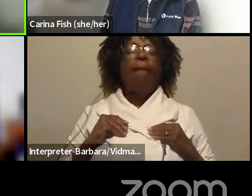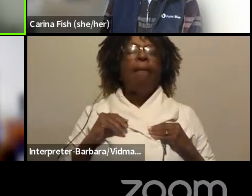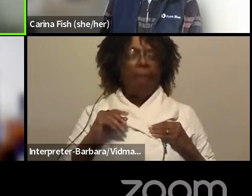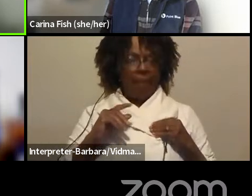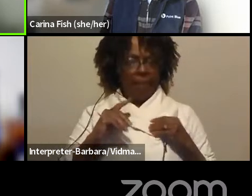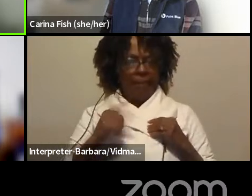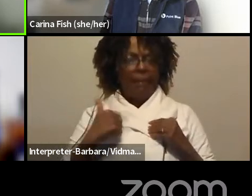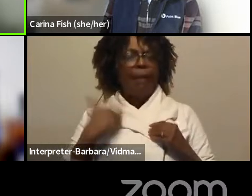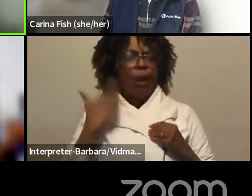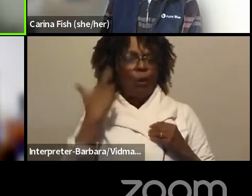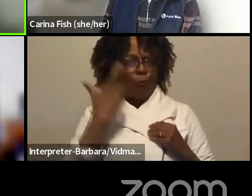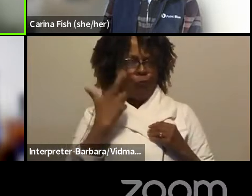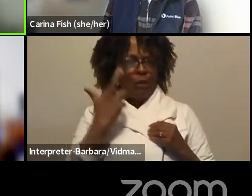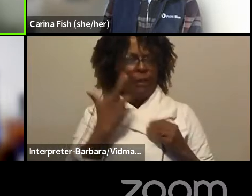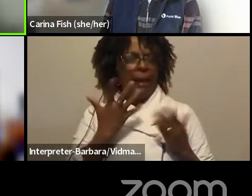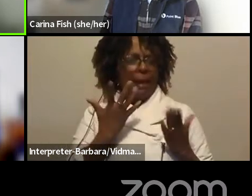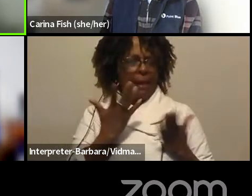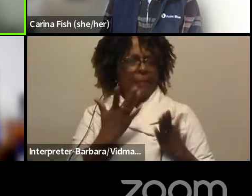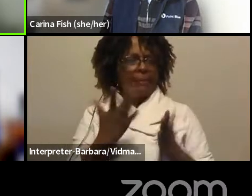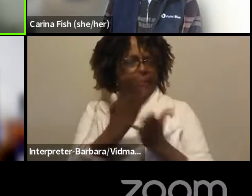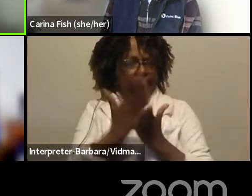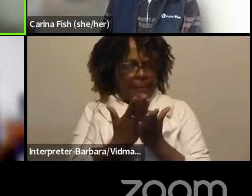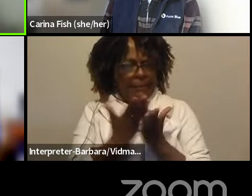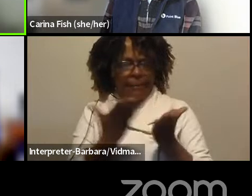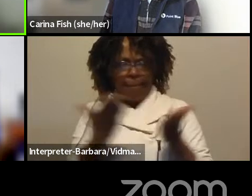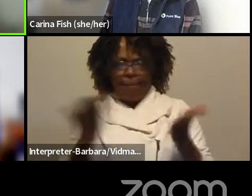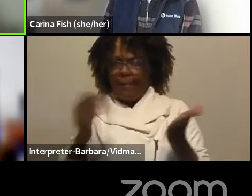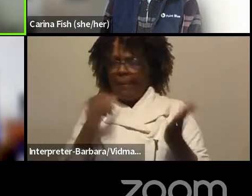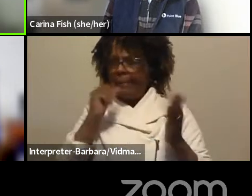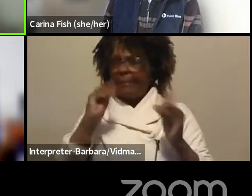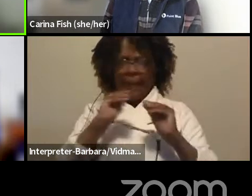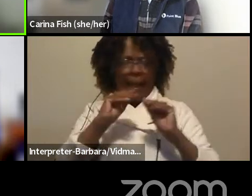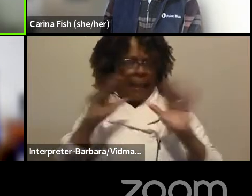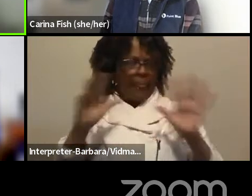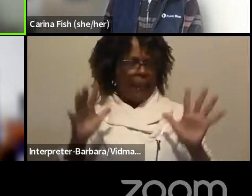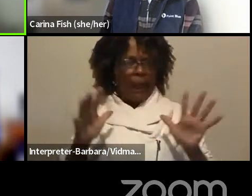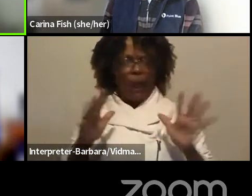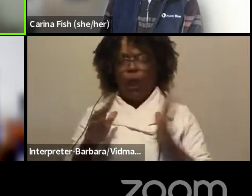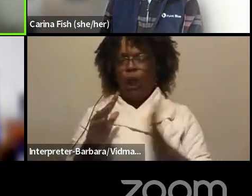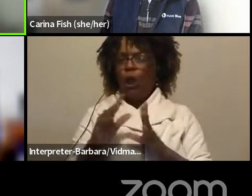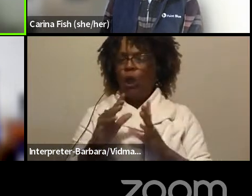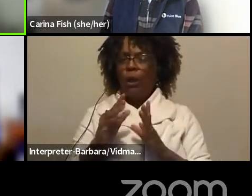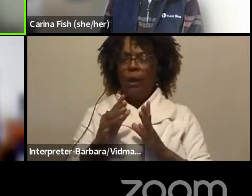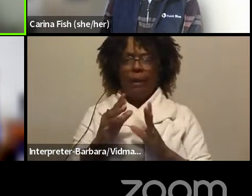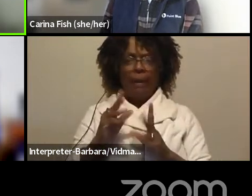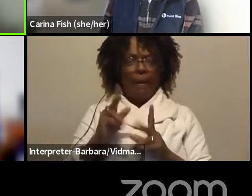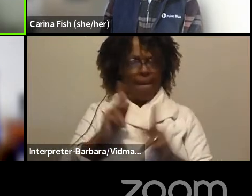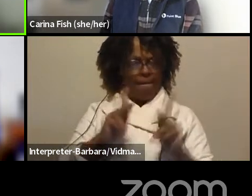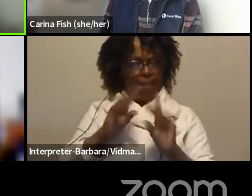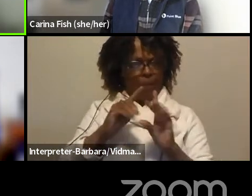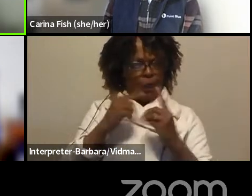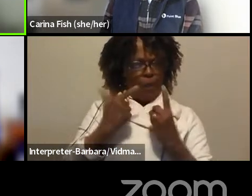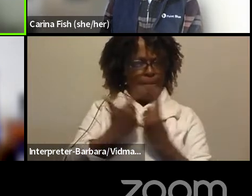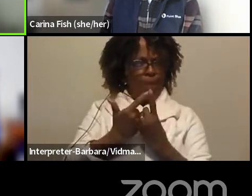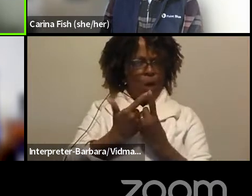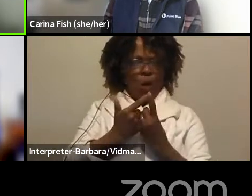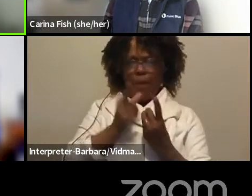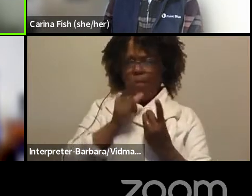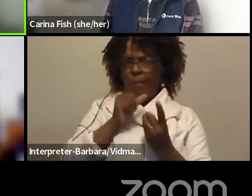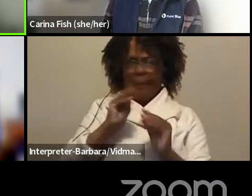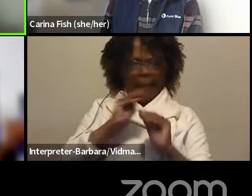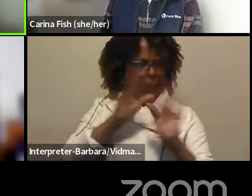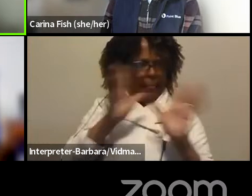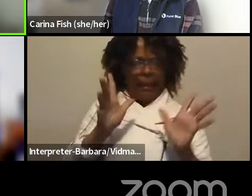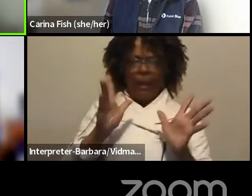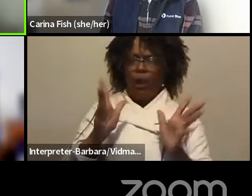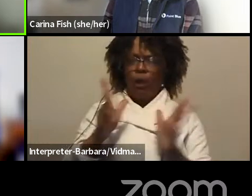sometimes things weren't clear or they disregarded what we had to say. And